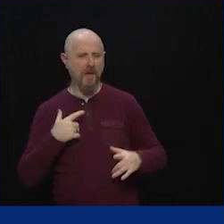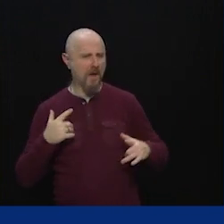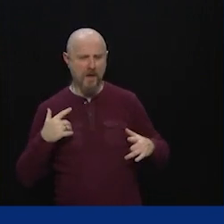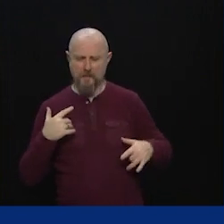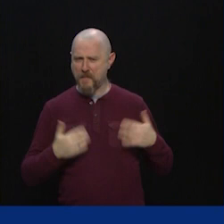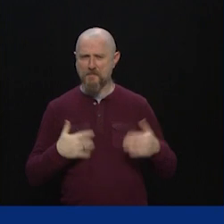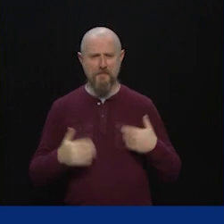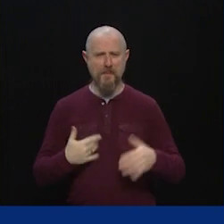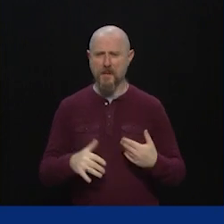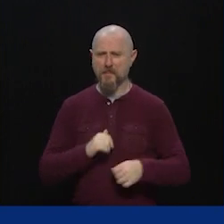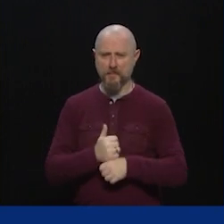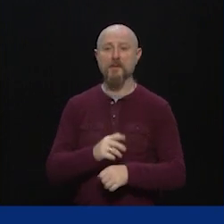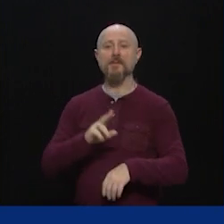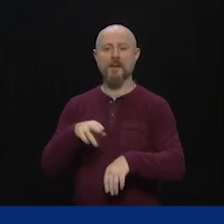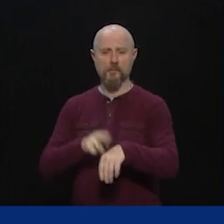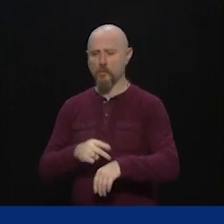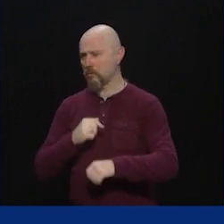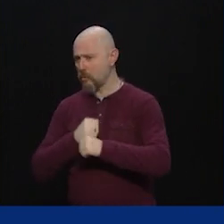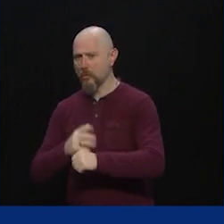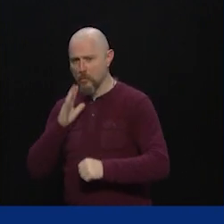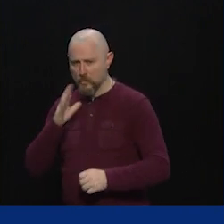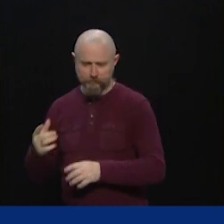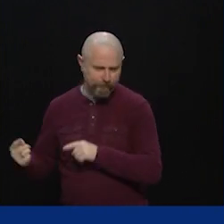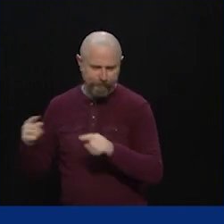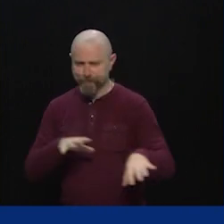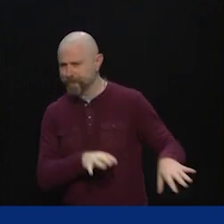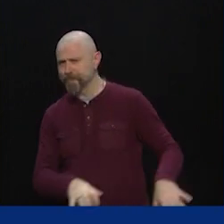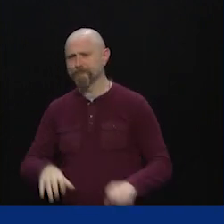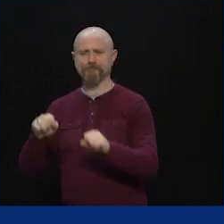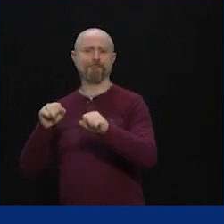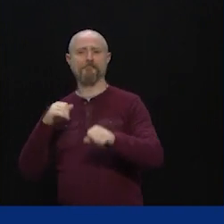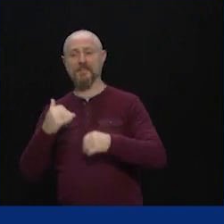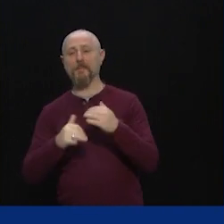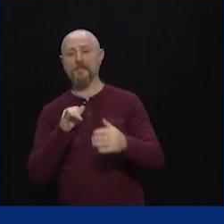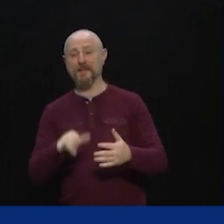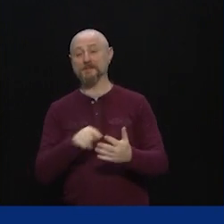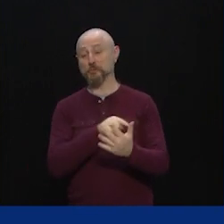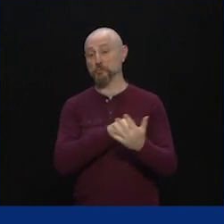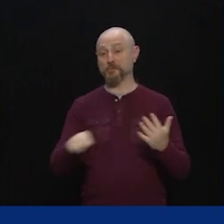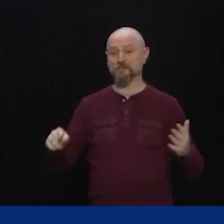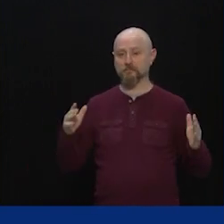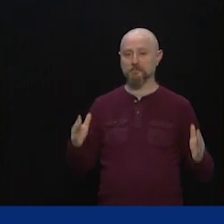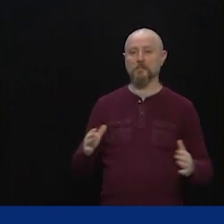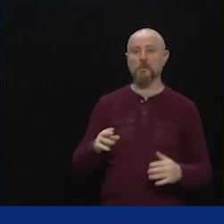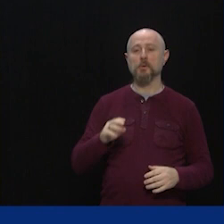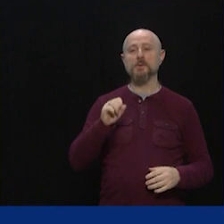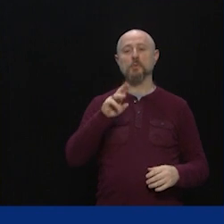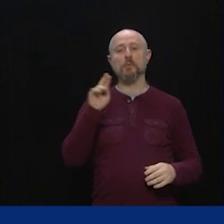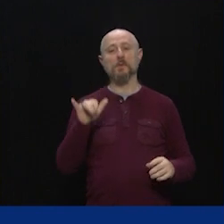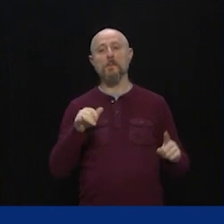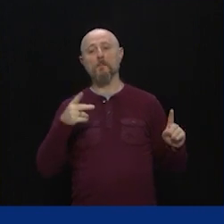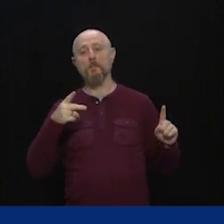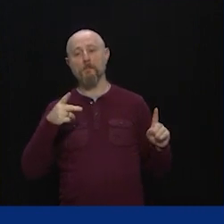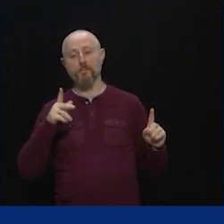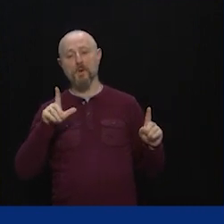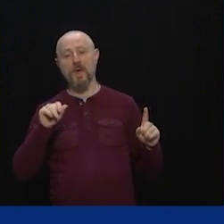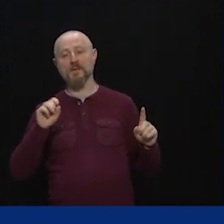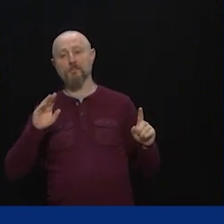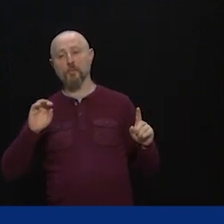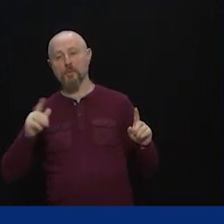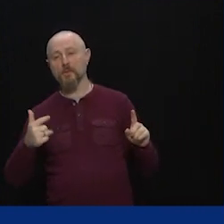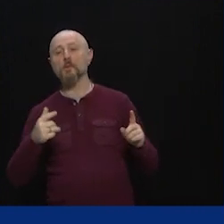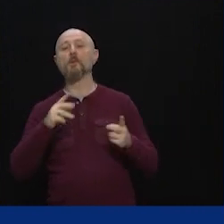the National Guard again for helping lead the way. But here's what we're going to do. This week, we'll have SUNY Plattsburgh, Buff State, Purchase, Oswego,